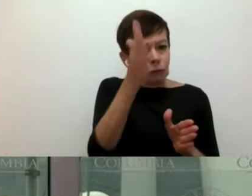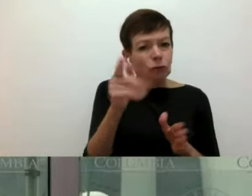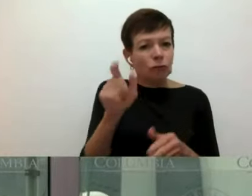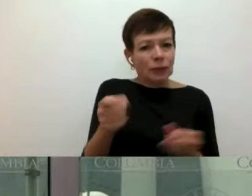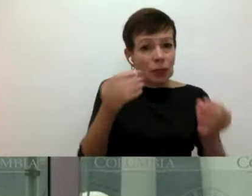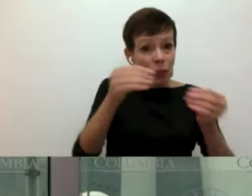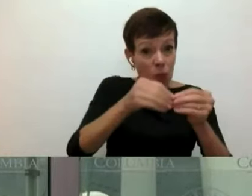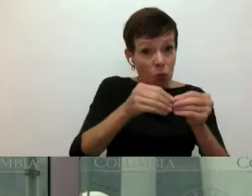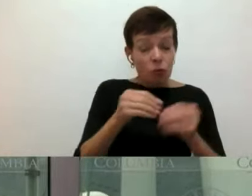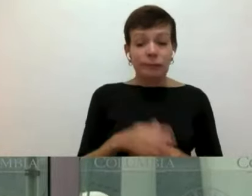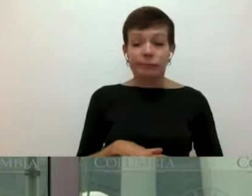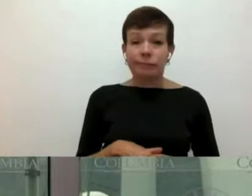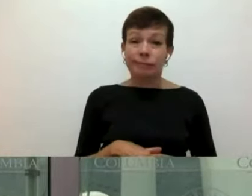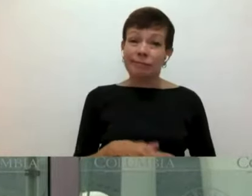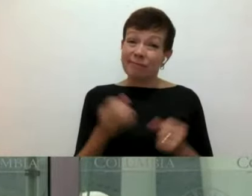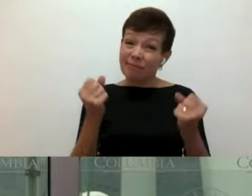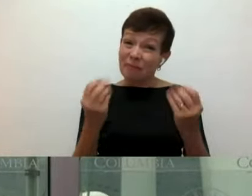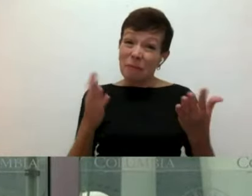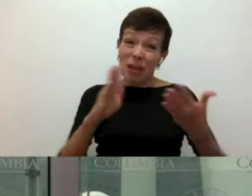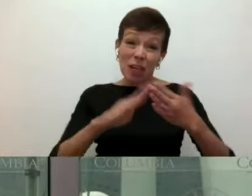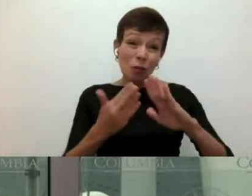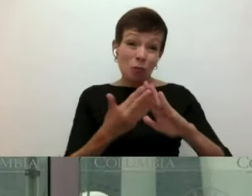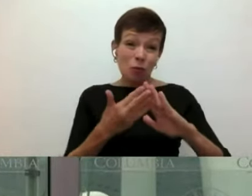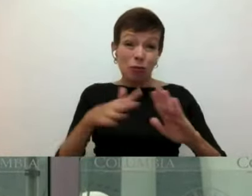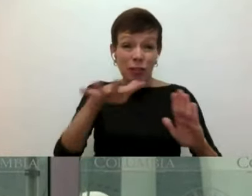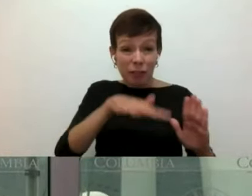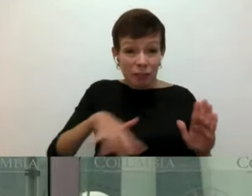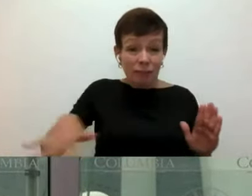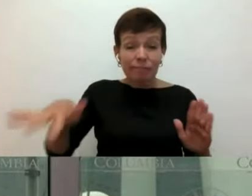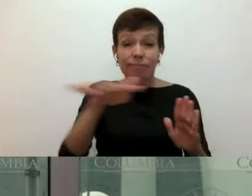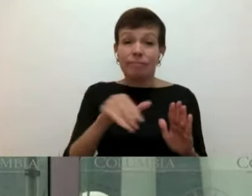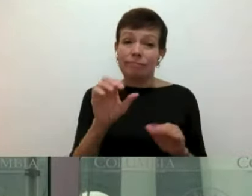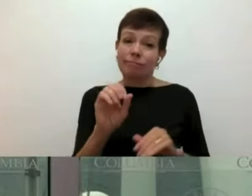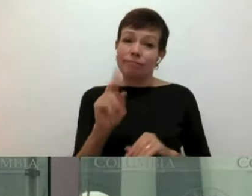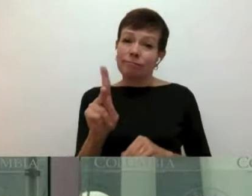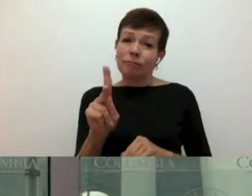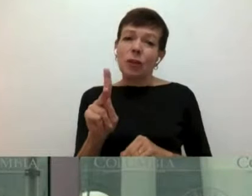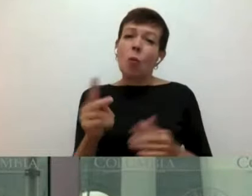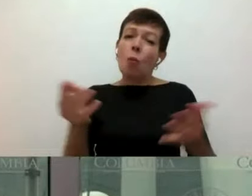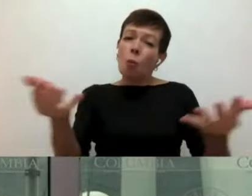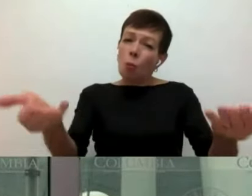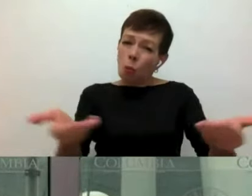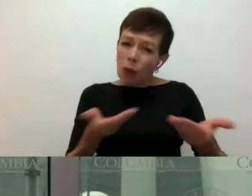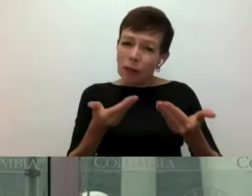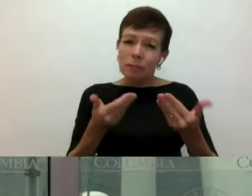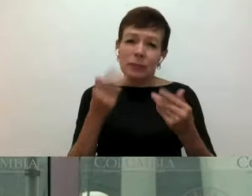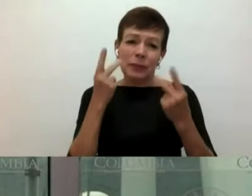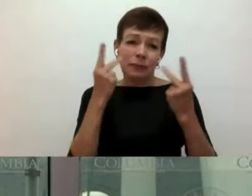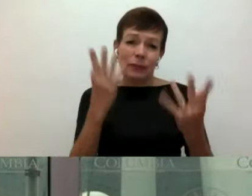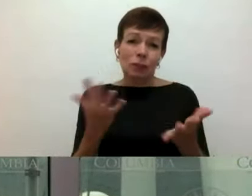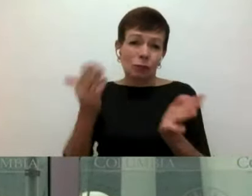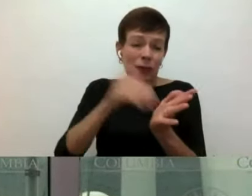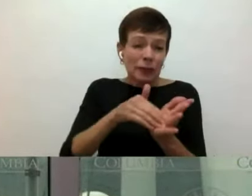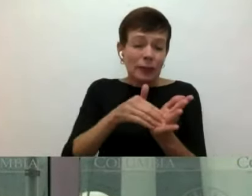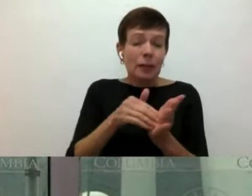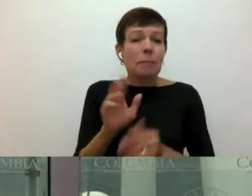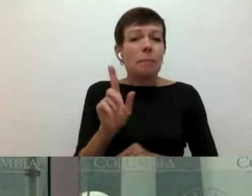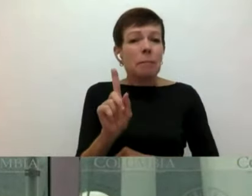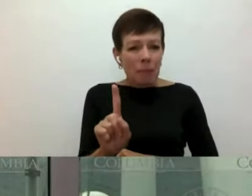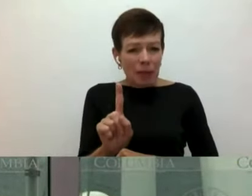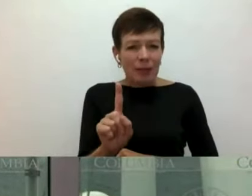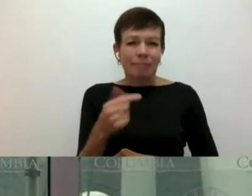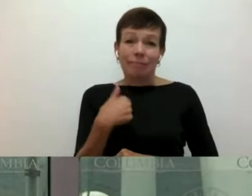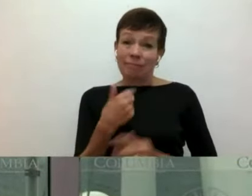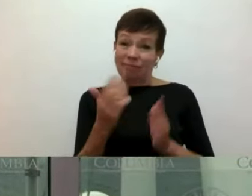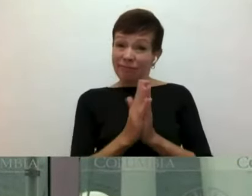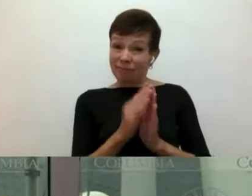needed. I know that many communities in the interior are looking forward to welcoming responsibly recreating tourists